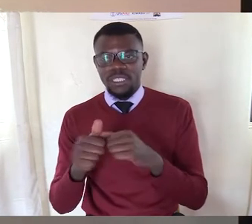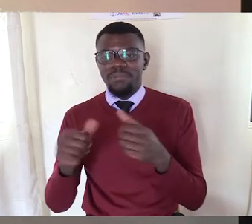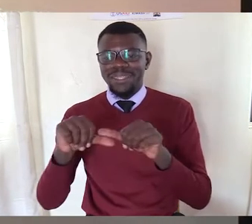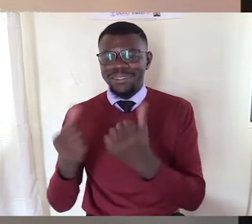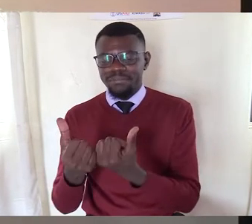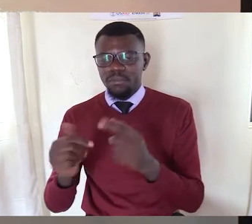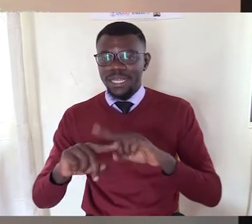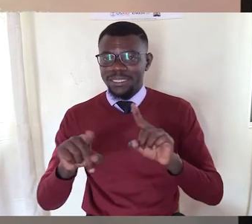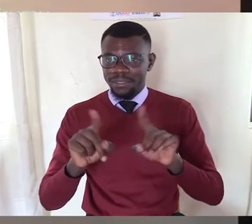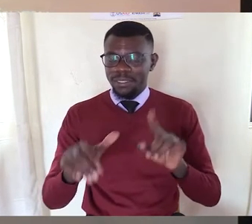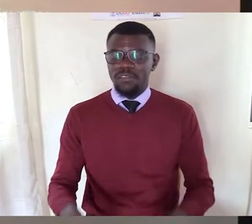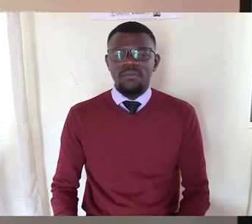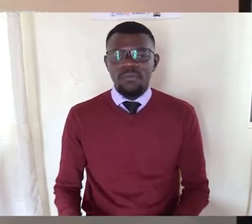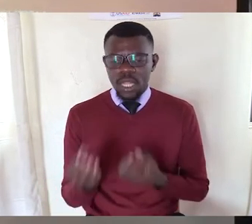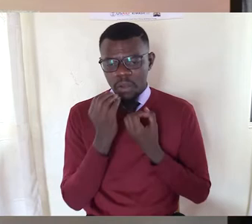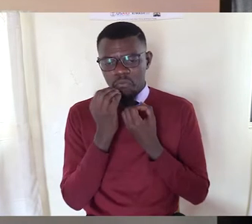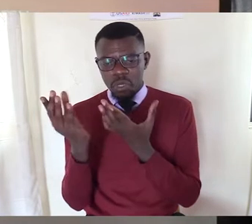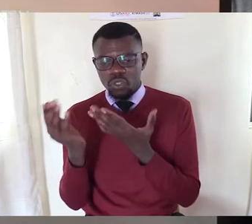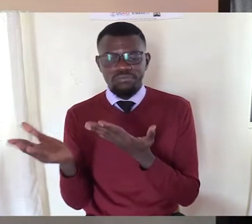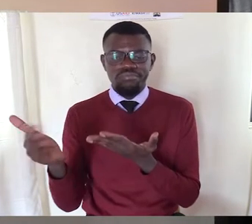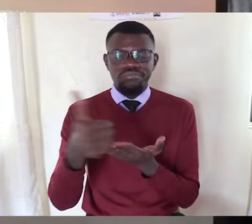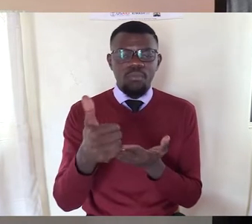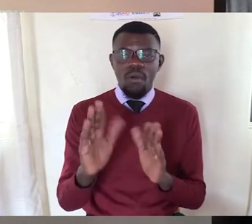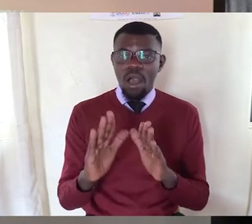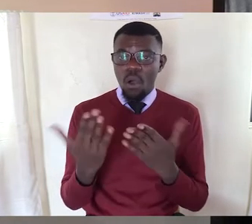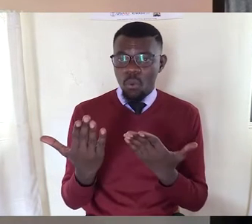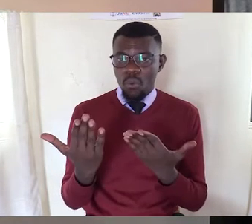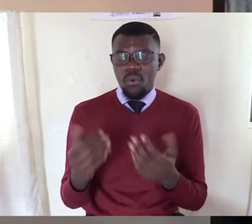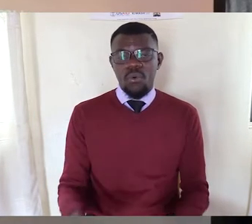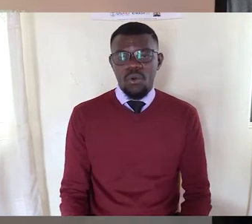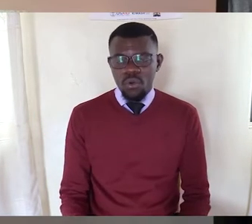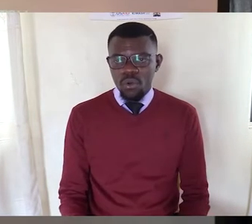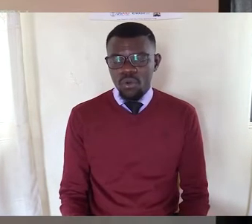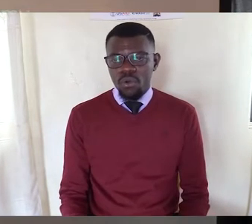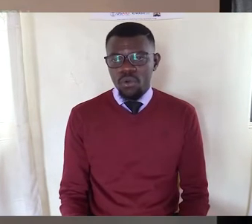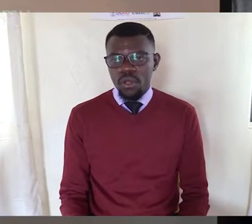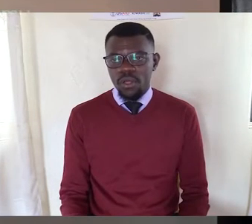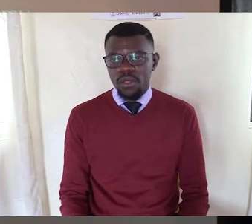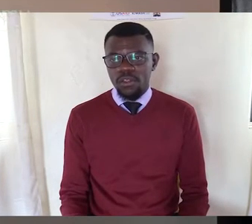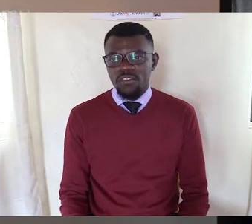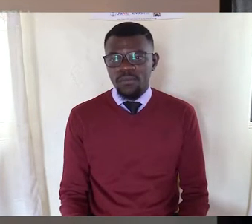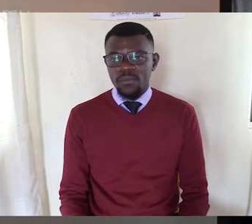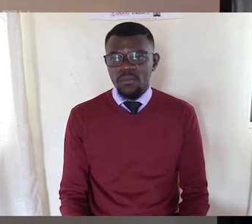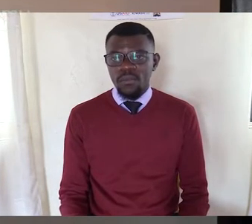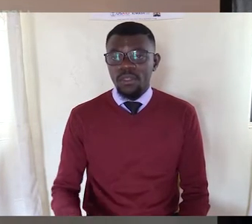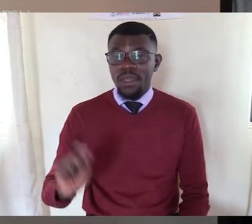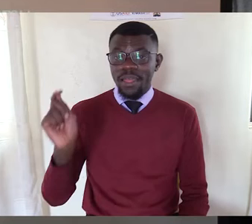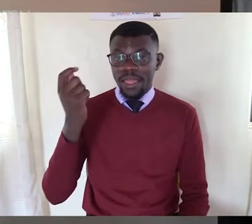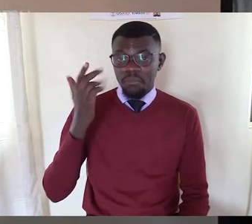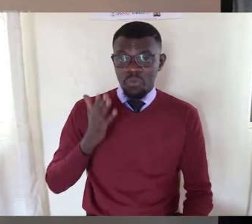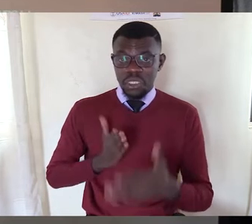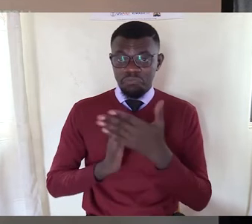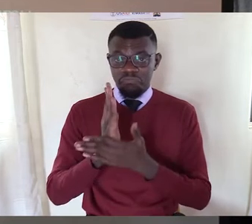So information gathering, how did we get these, or how did we get a wind of these cases? So the Kenya Human Rights